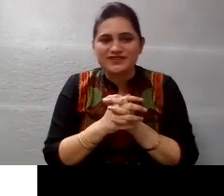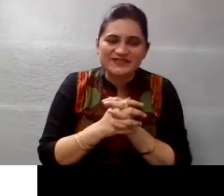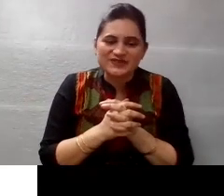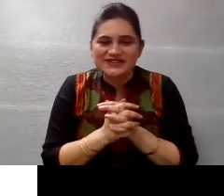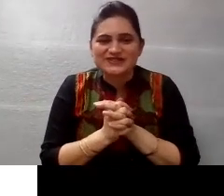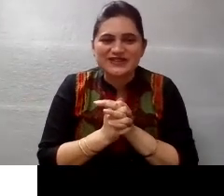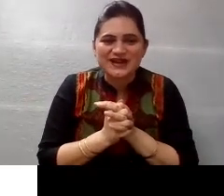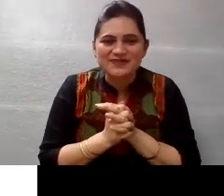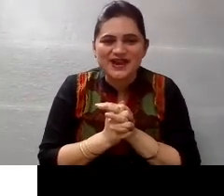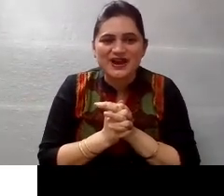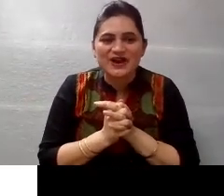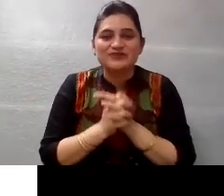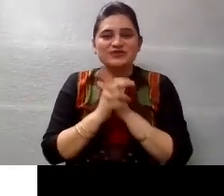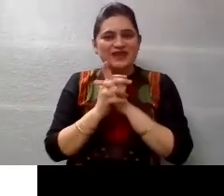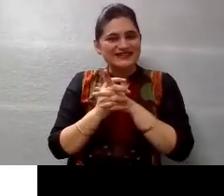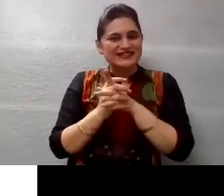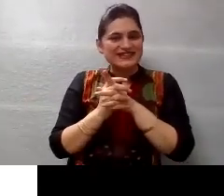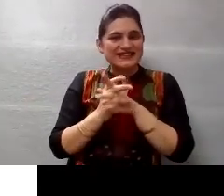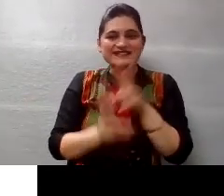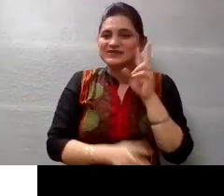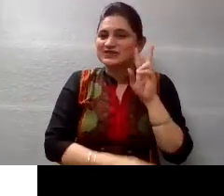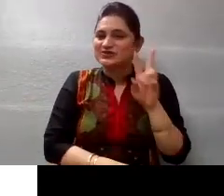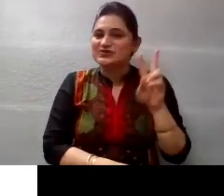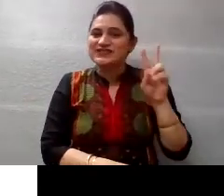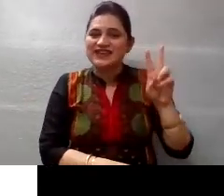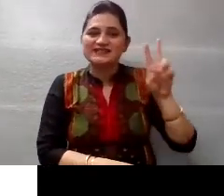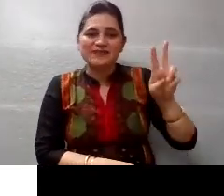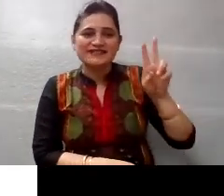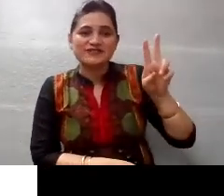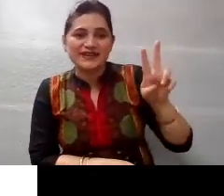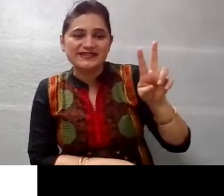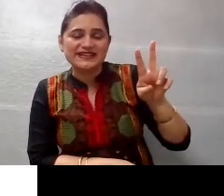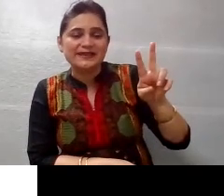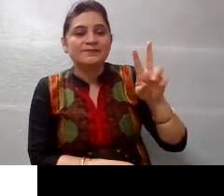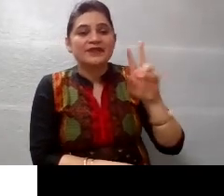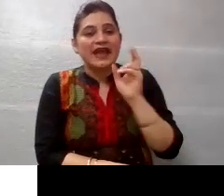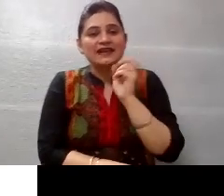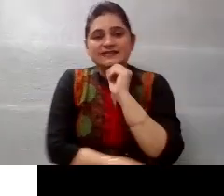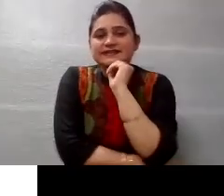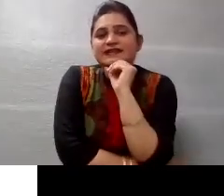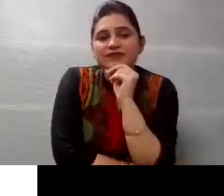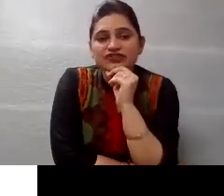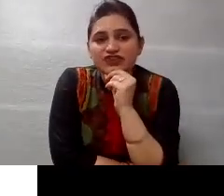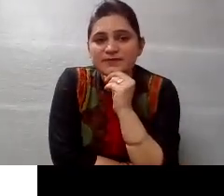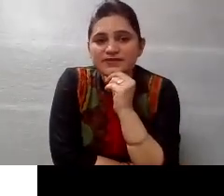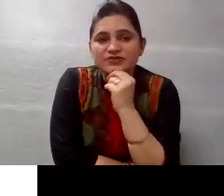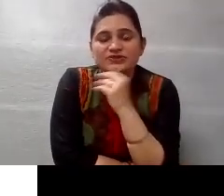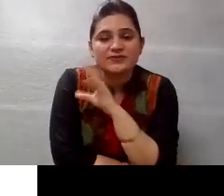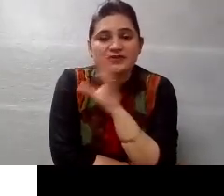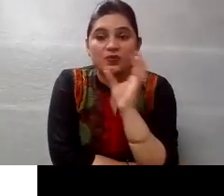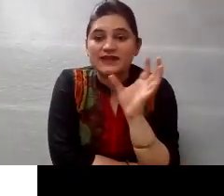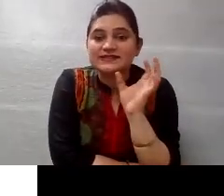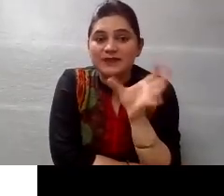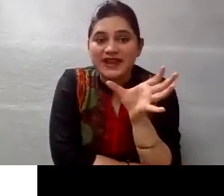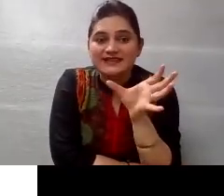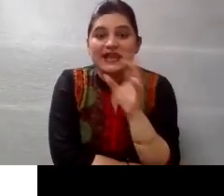which number is going to come now. Twenty. So two tens makes 20. And let's see which number is going